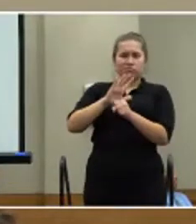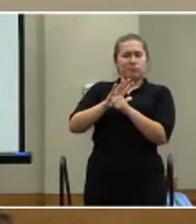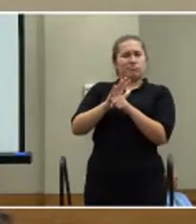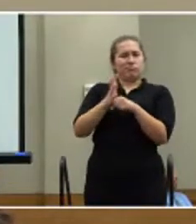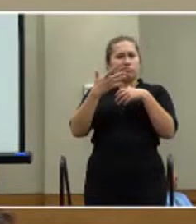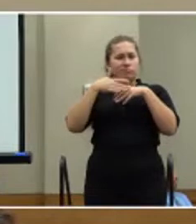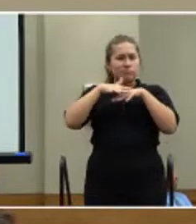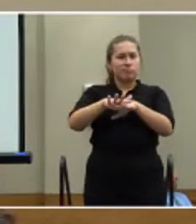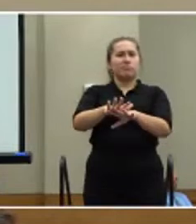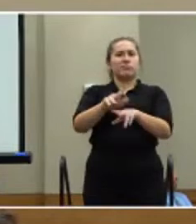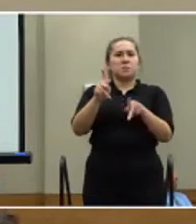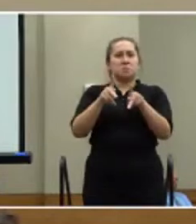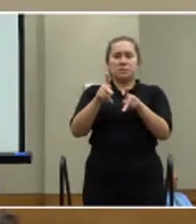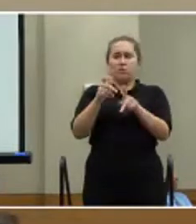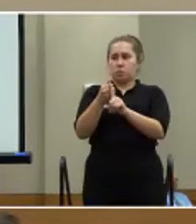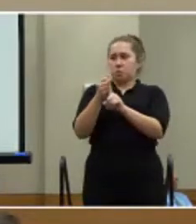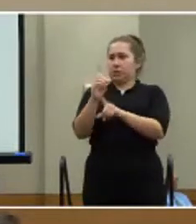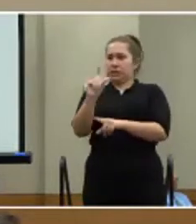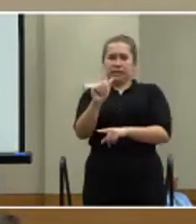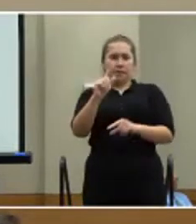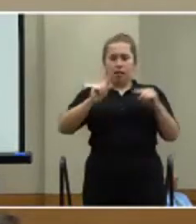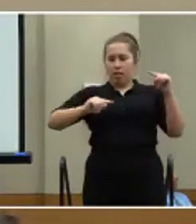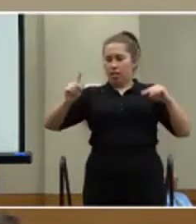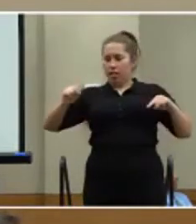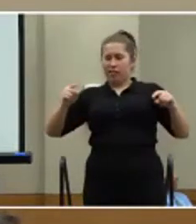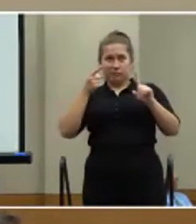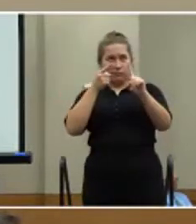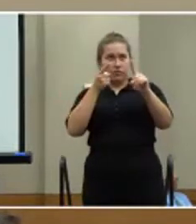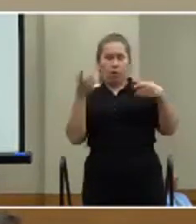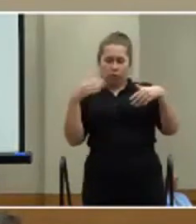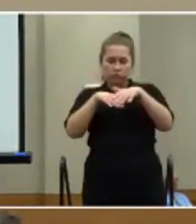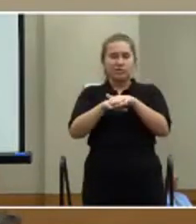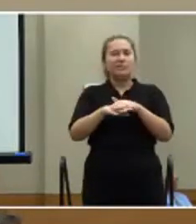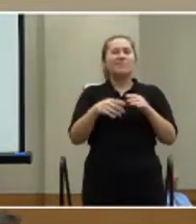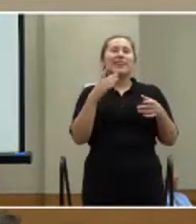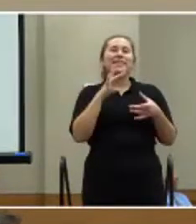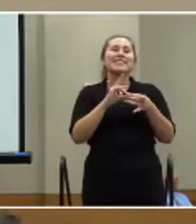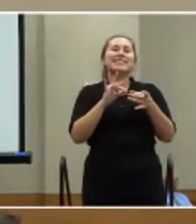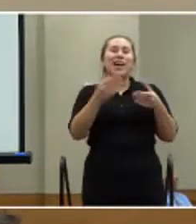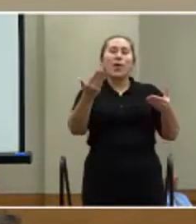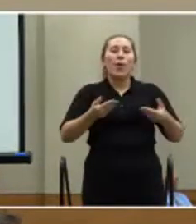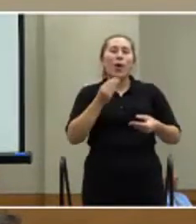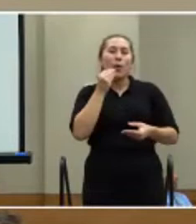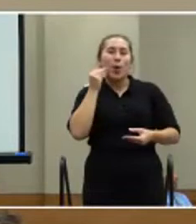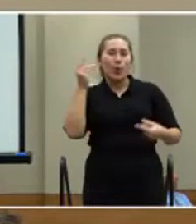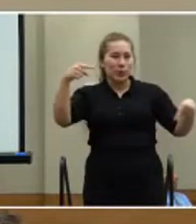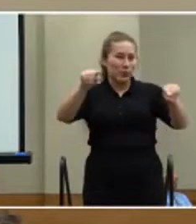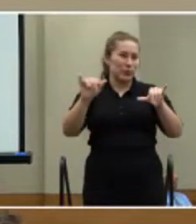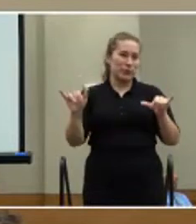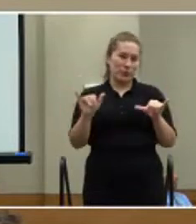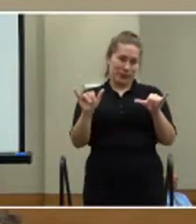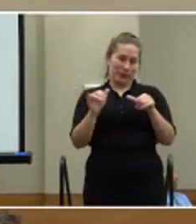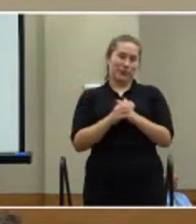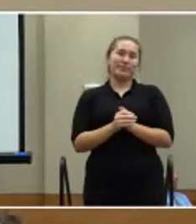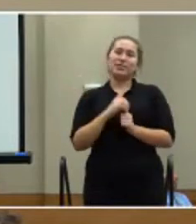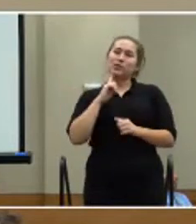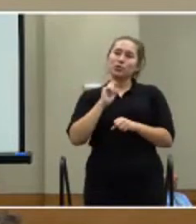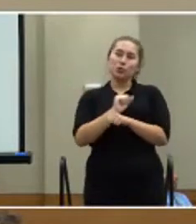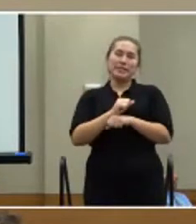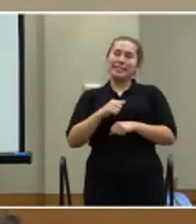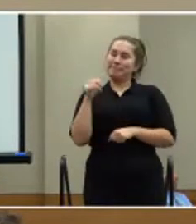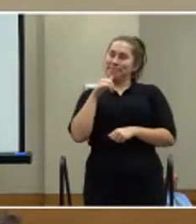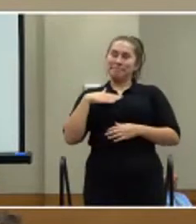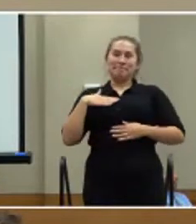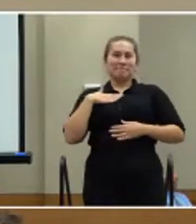integration of people with disabilities into society, I'll say welcome home to you as well. It's truly a pleasure to have